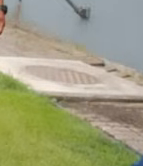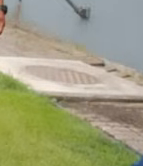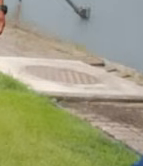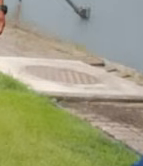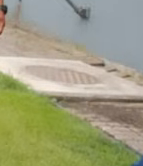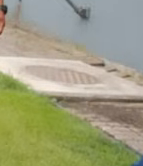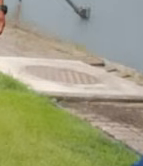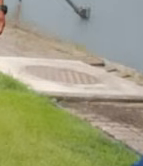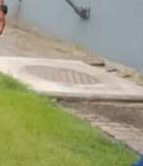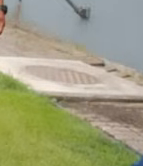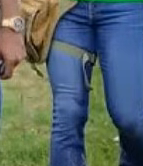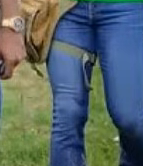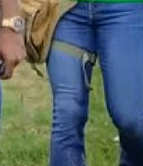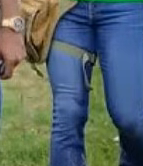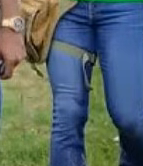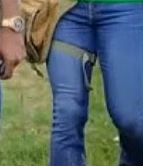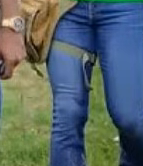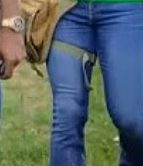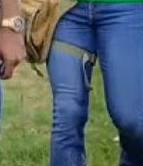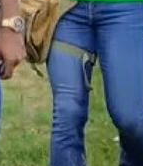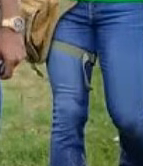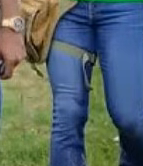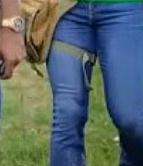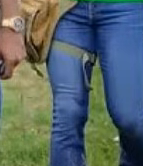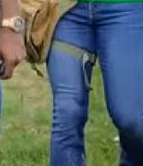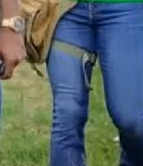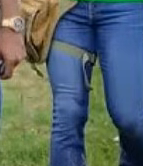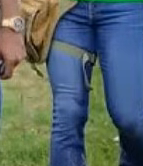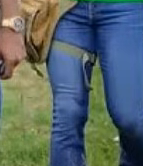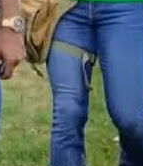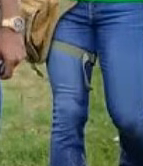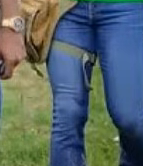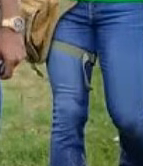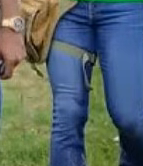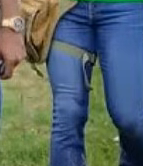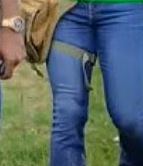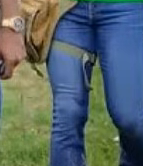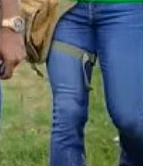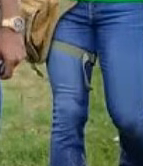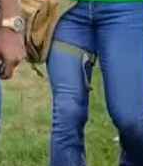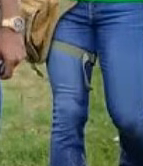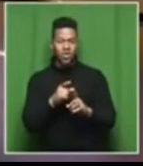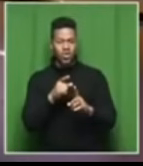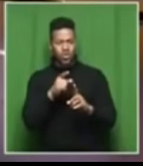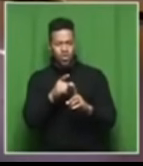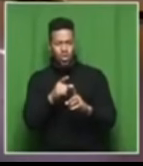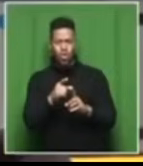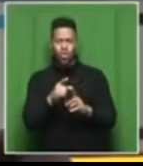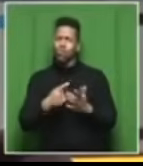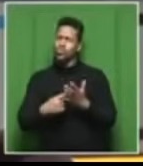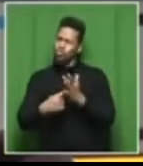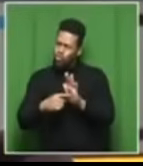pay TV to free-to-air public broadcasters like the SABC for all to watch at no cost.